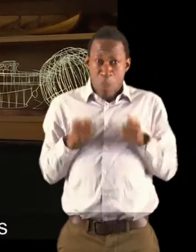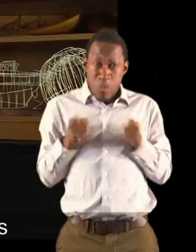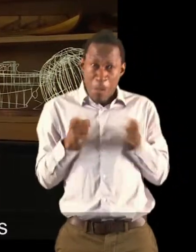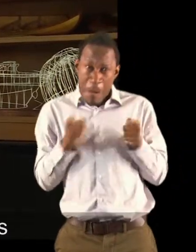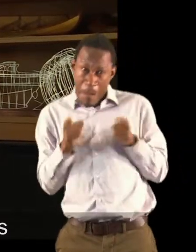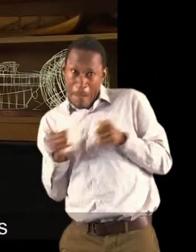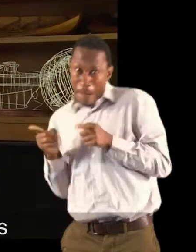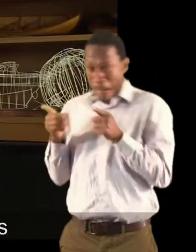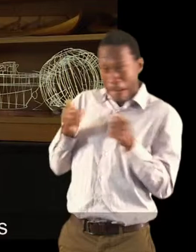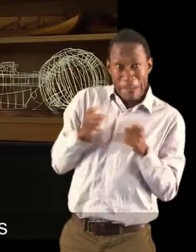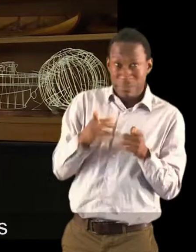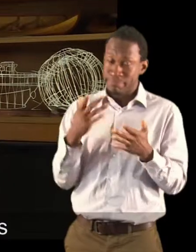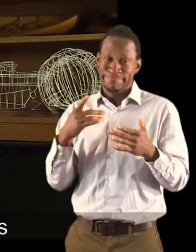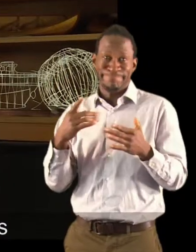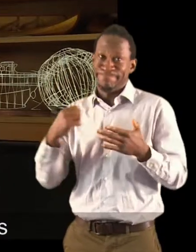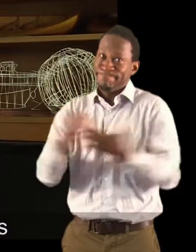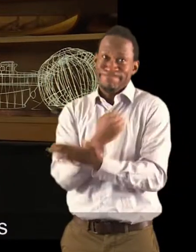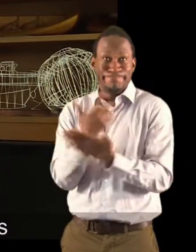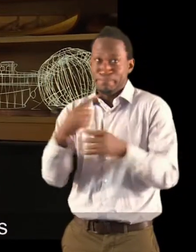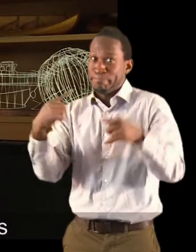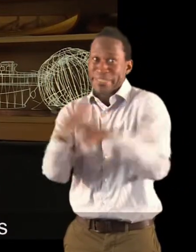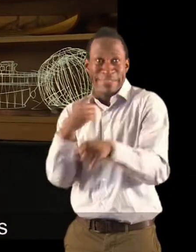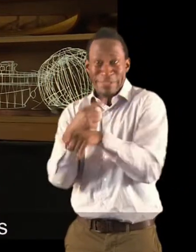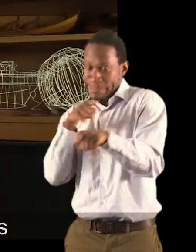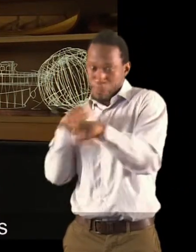Tempest. And